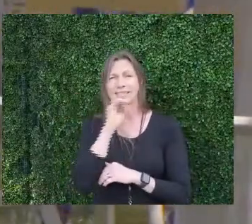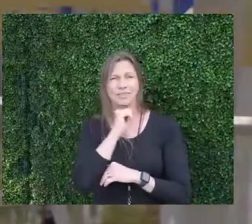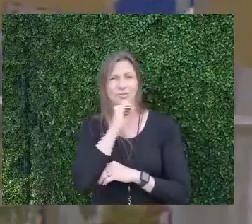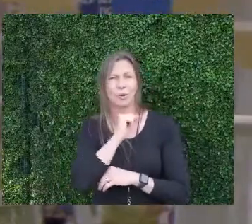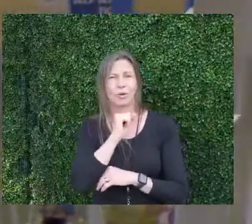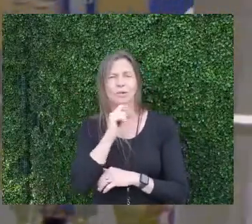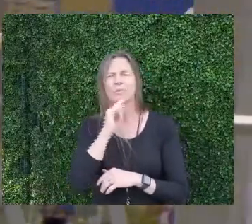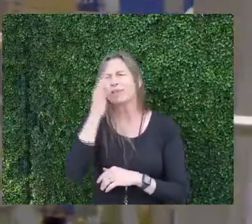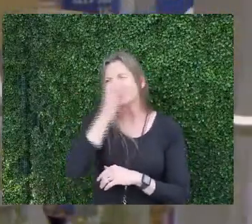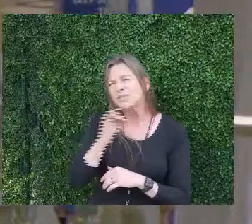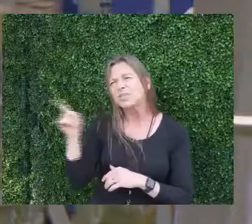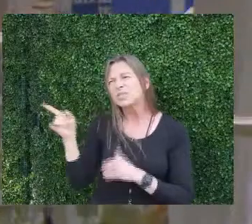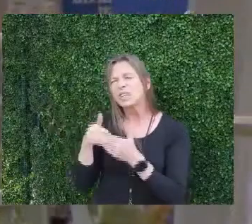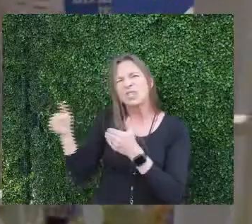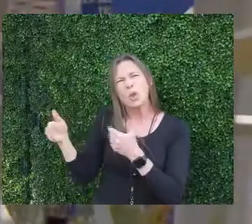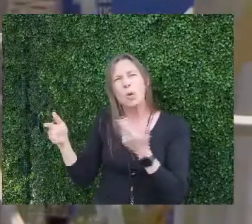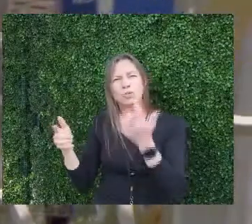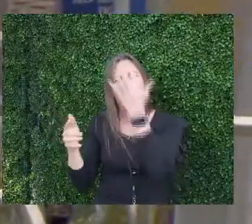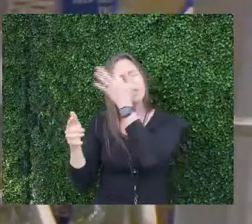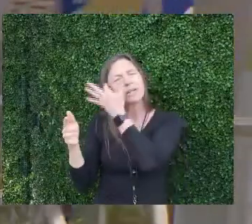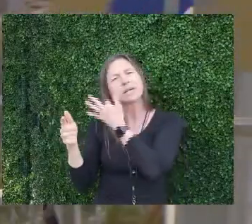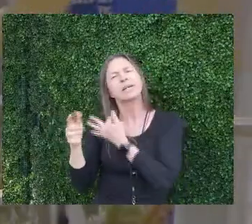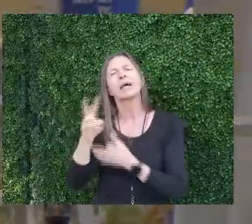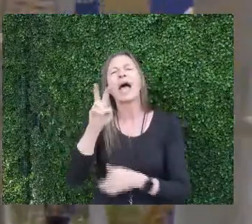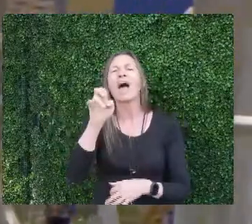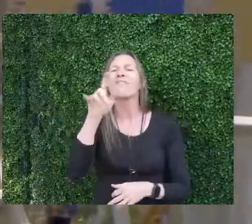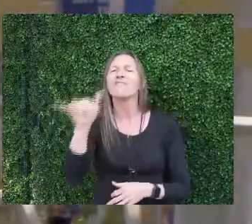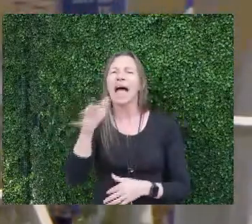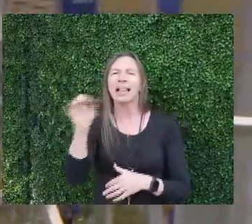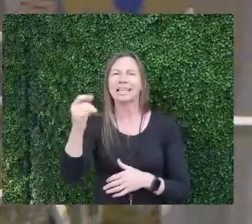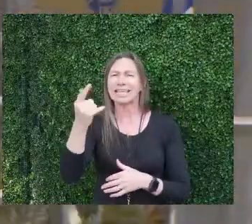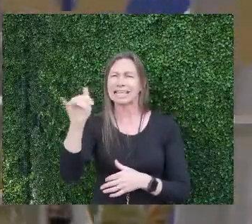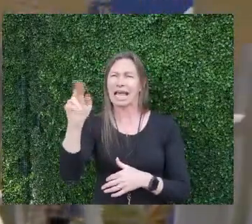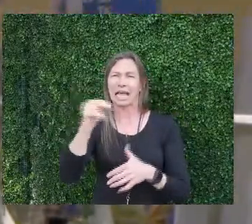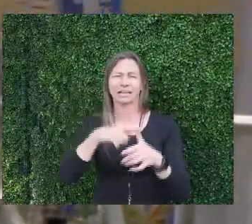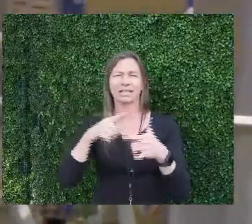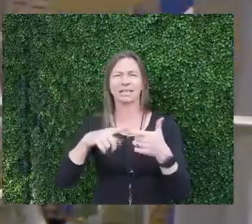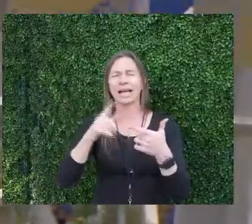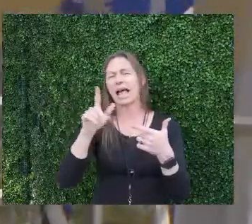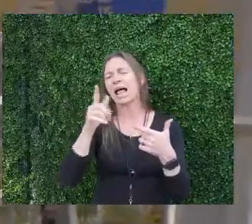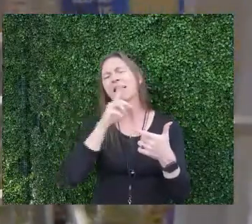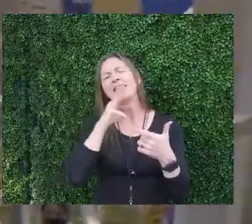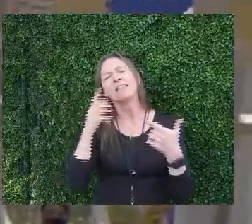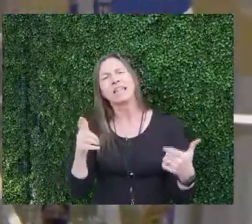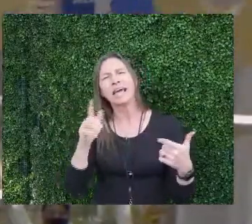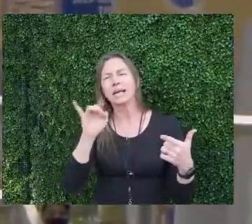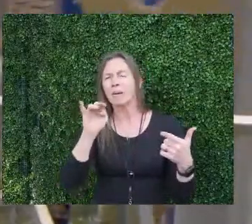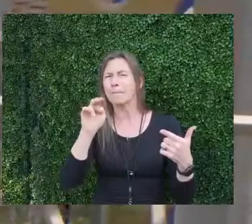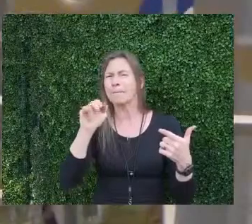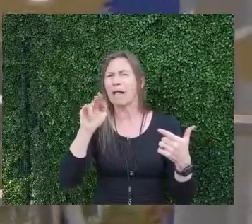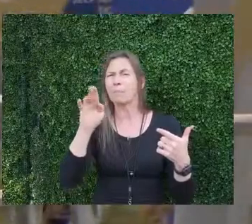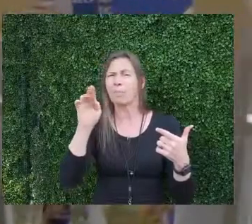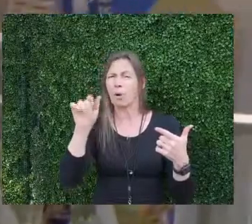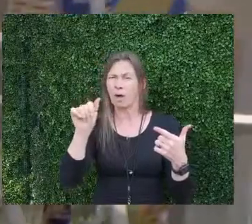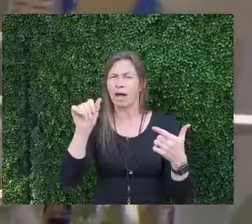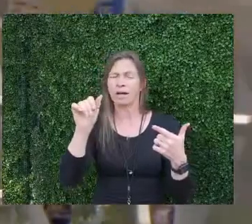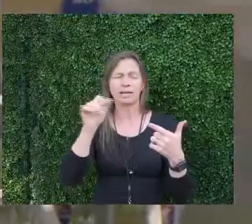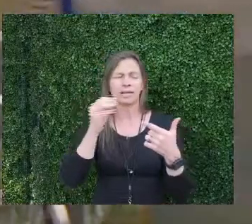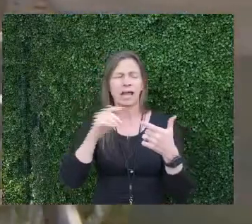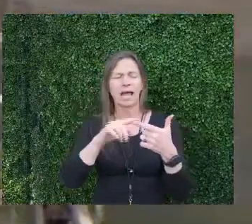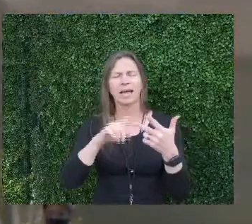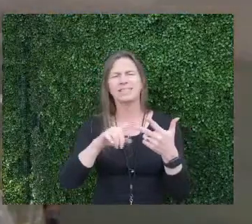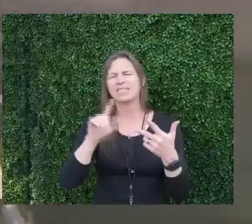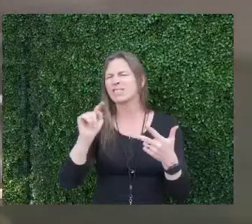away from here, in the communities of Valley Glen, Lake Balboa, or Toluca Woods, you've had spikes